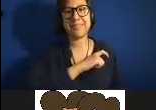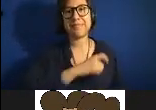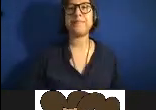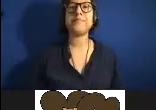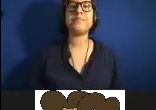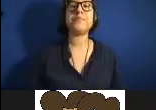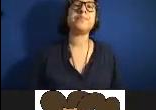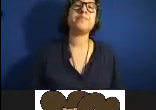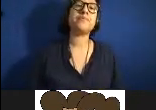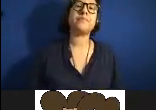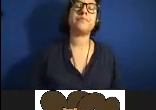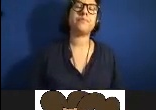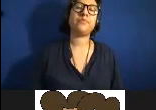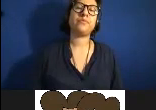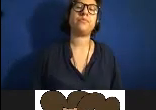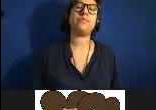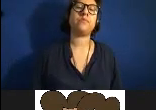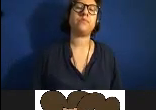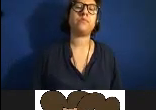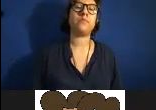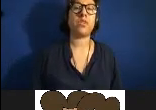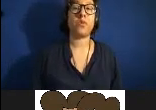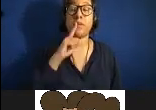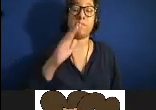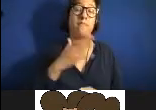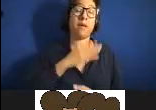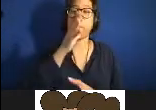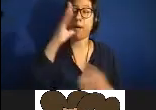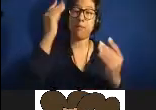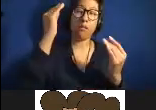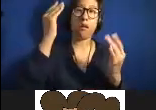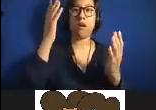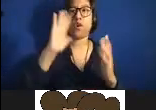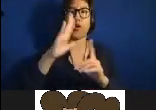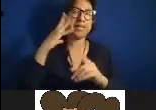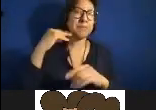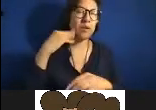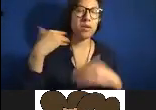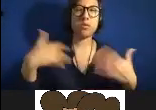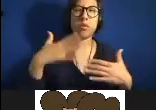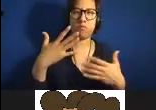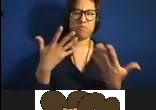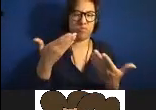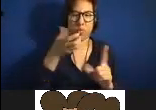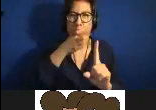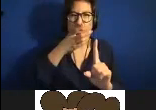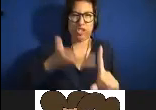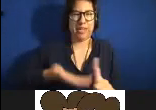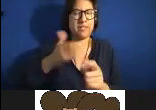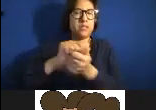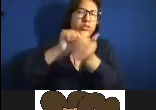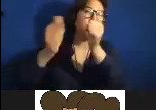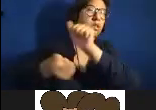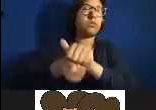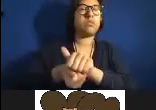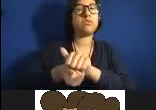I think, you know, changed my mom, right? You know, because she was, from what I know, right, my mother